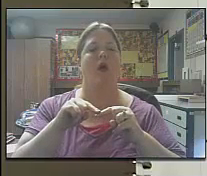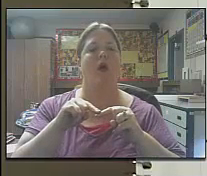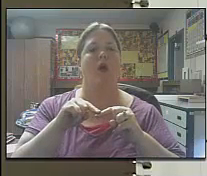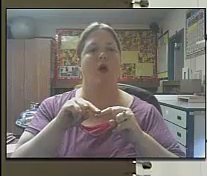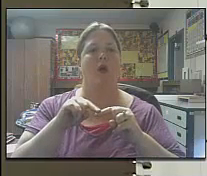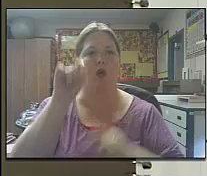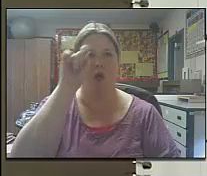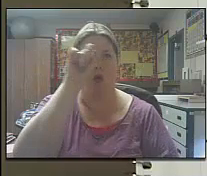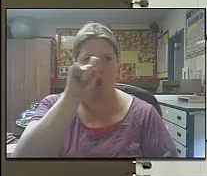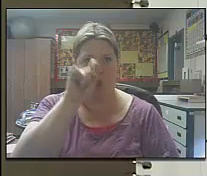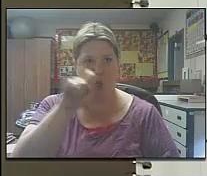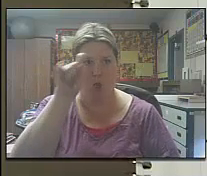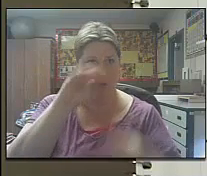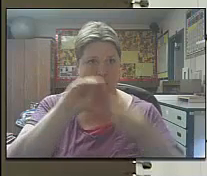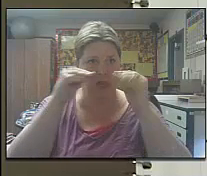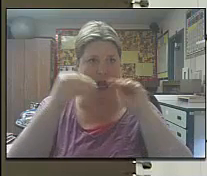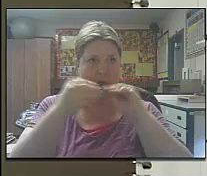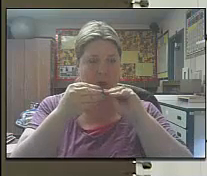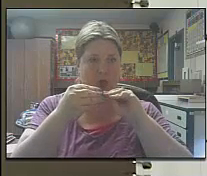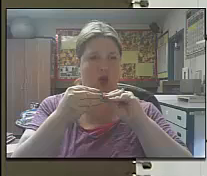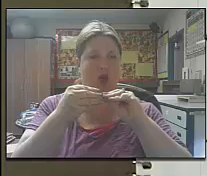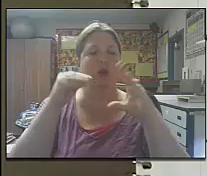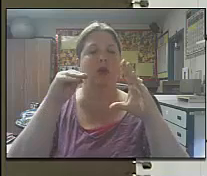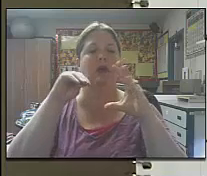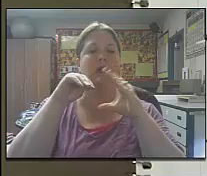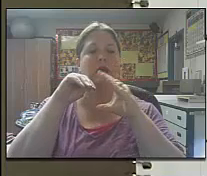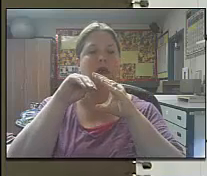around the number in the